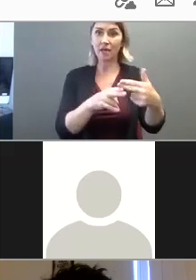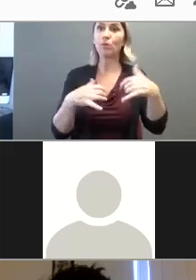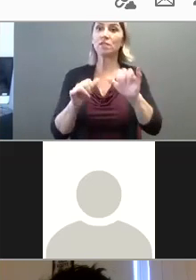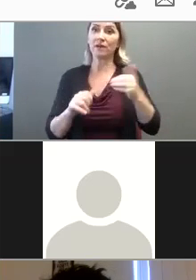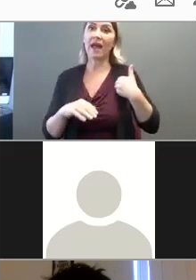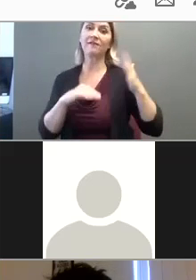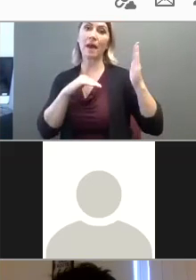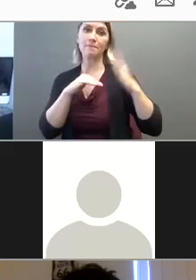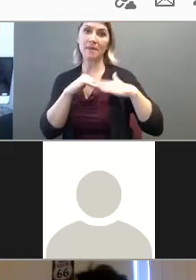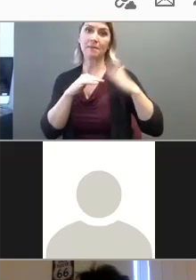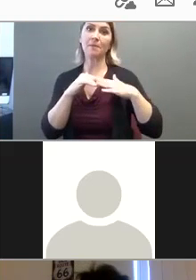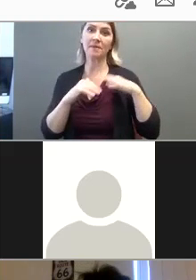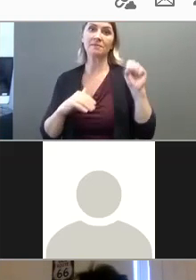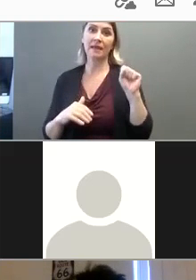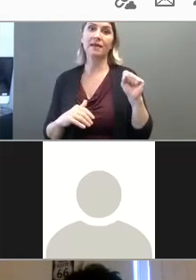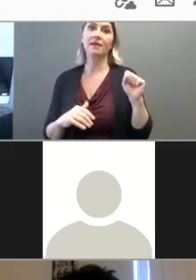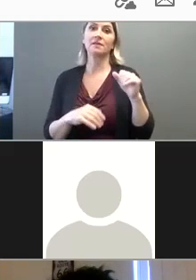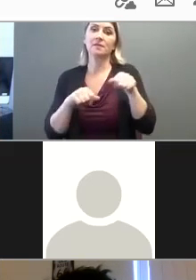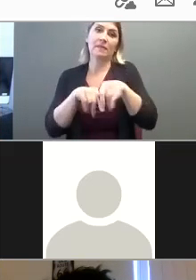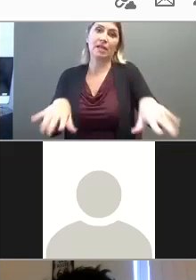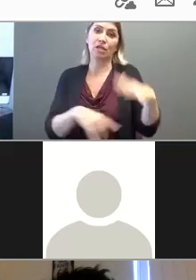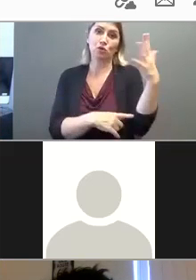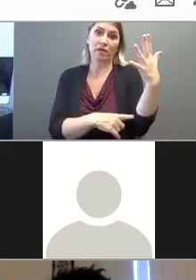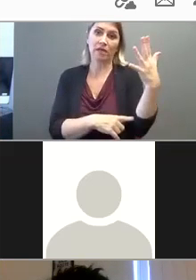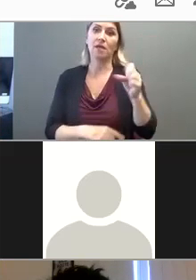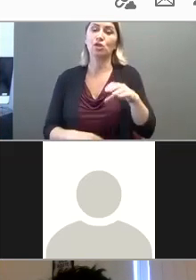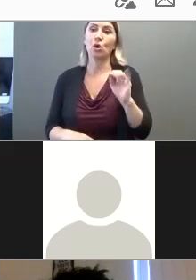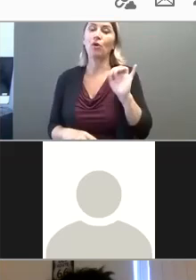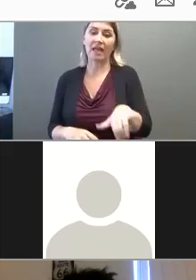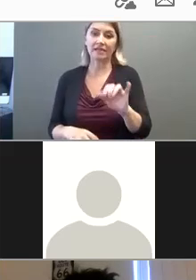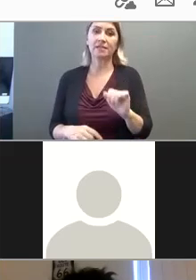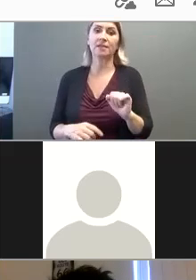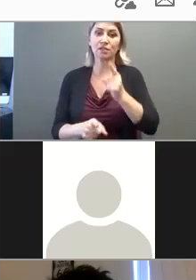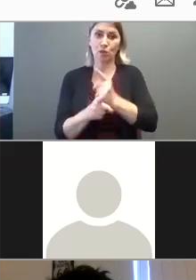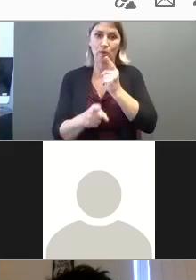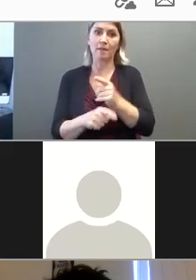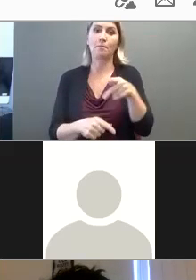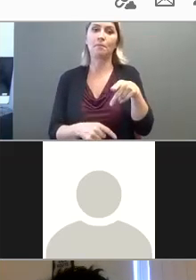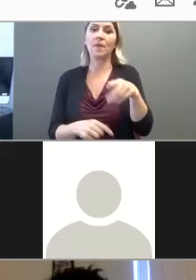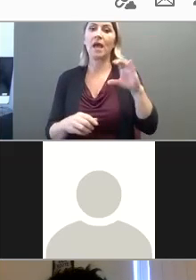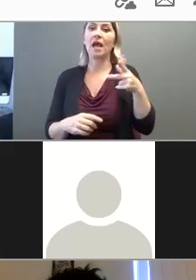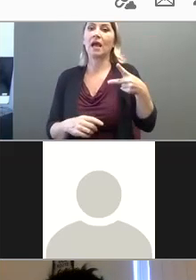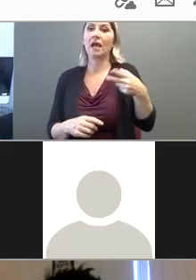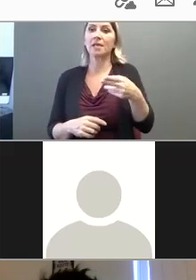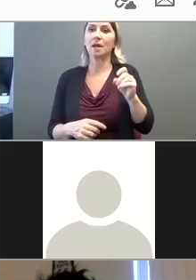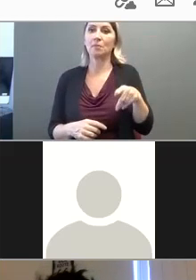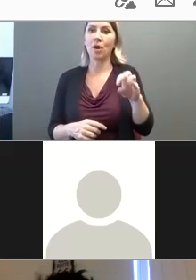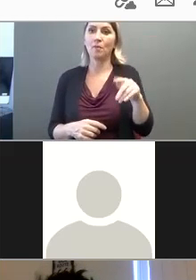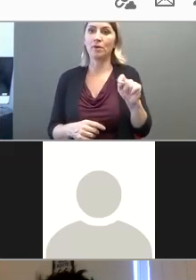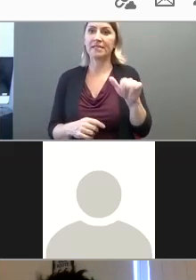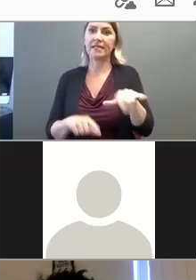minimum spanning tree. So that also follows from the cut property as well, and that is something that the cut property depends on.